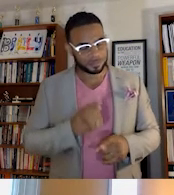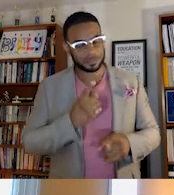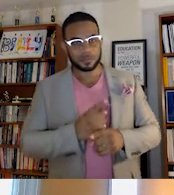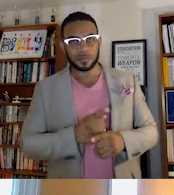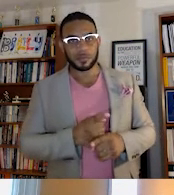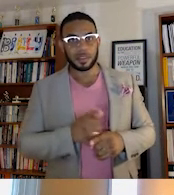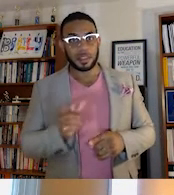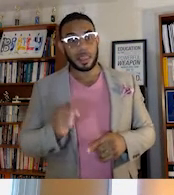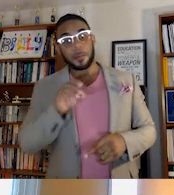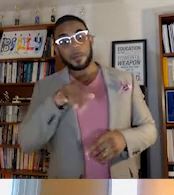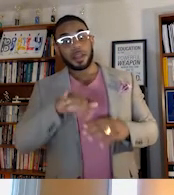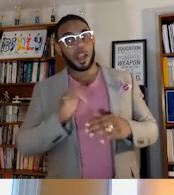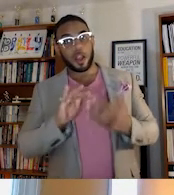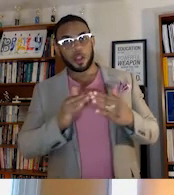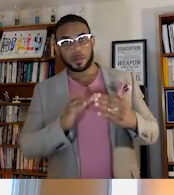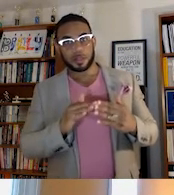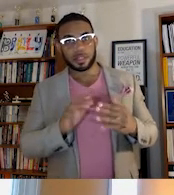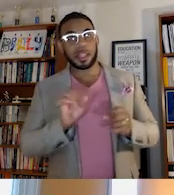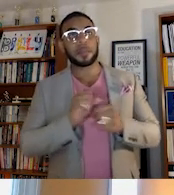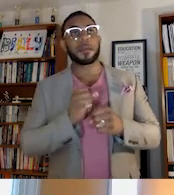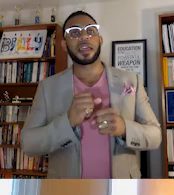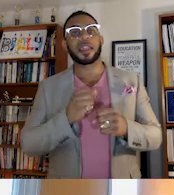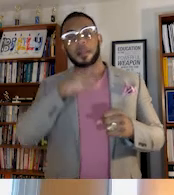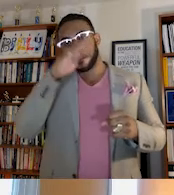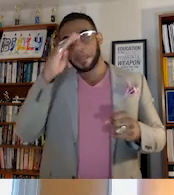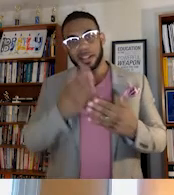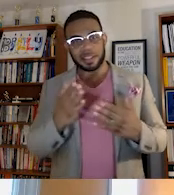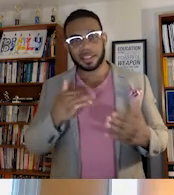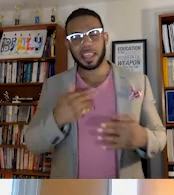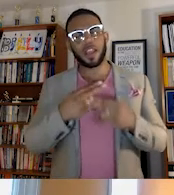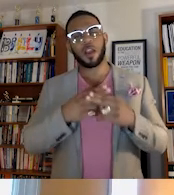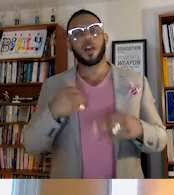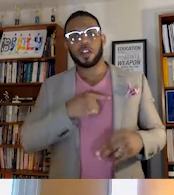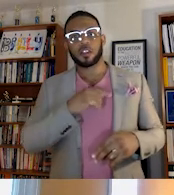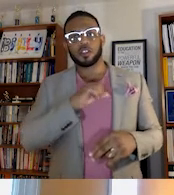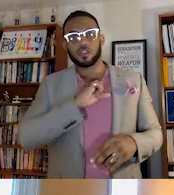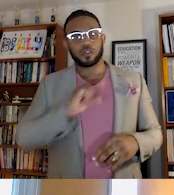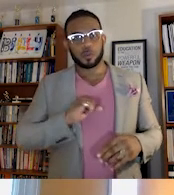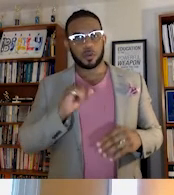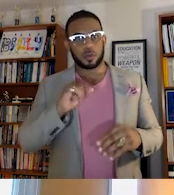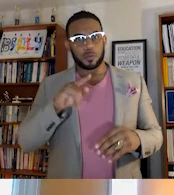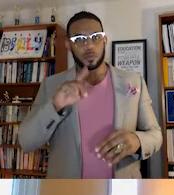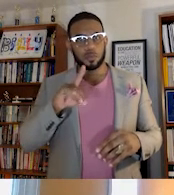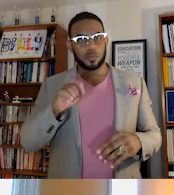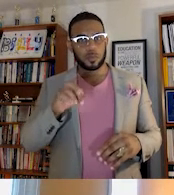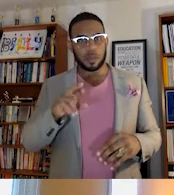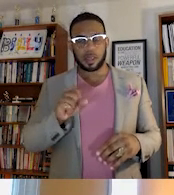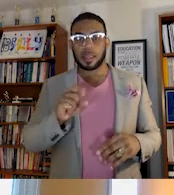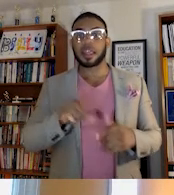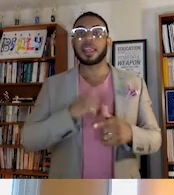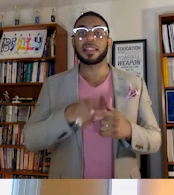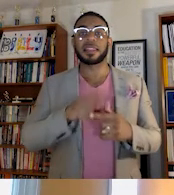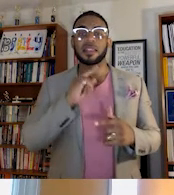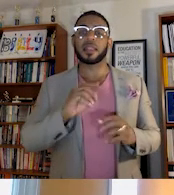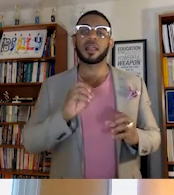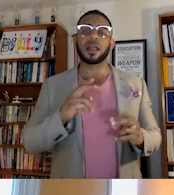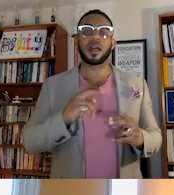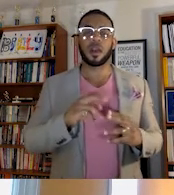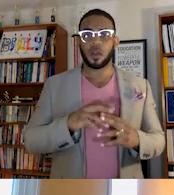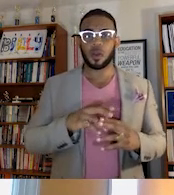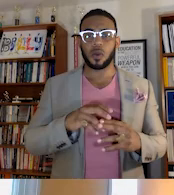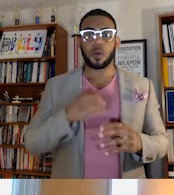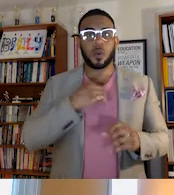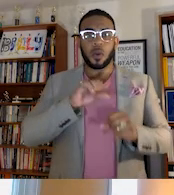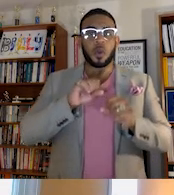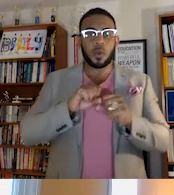They put it into our community. Yeah. They made it a black thing. They called us super predators. And then they said, we're going to